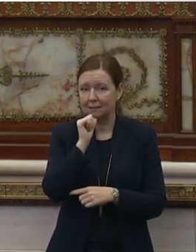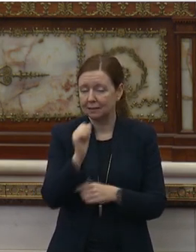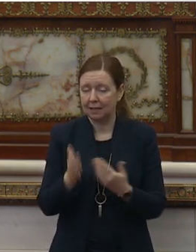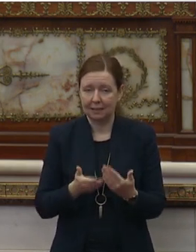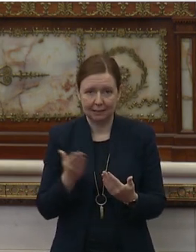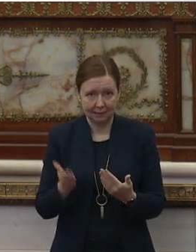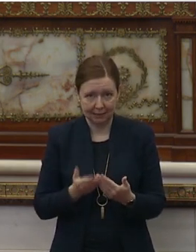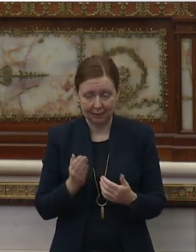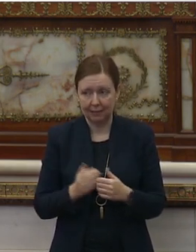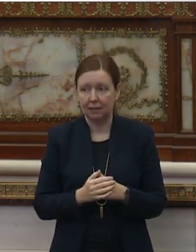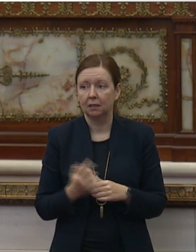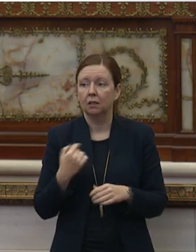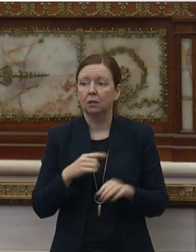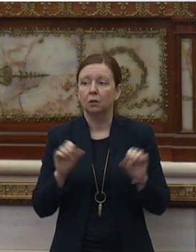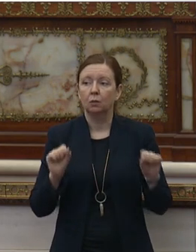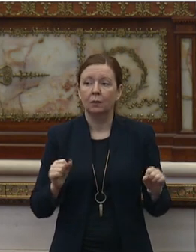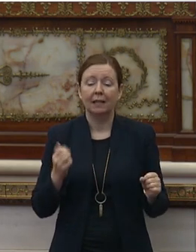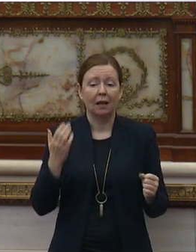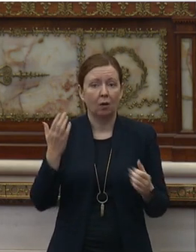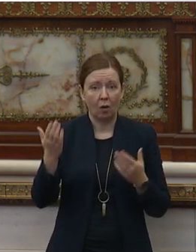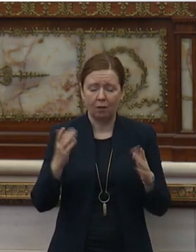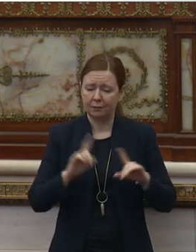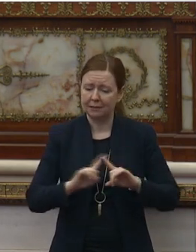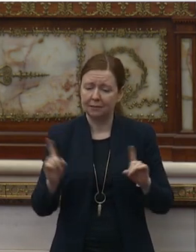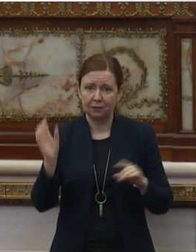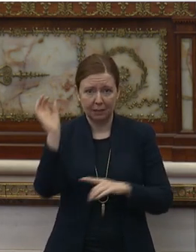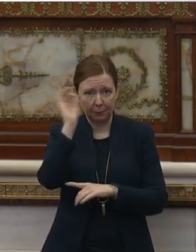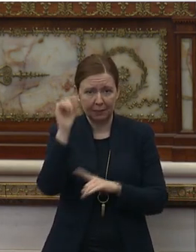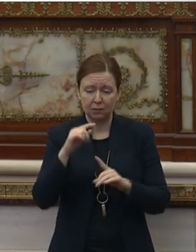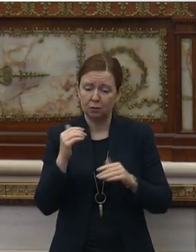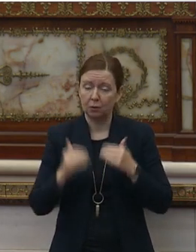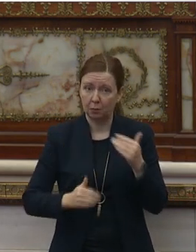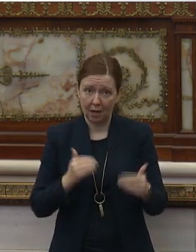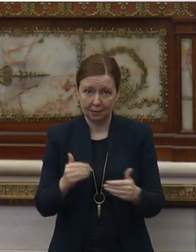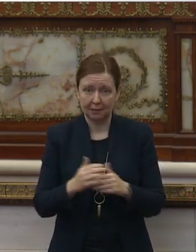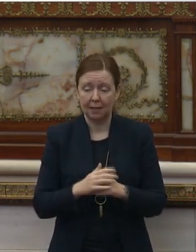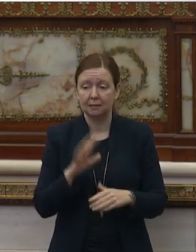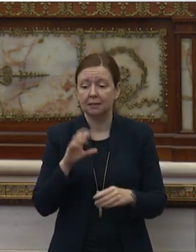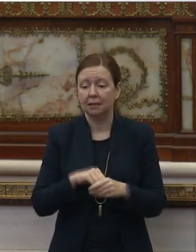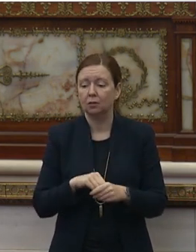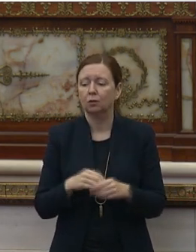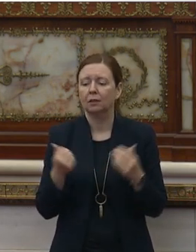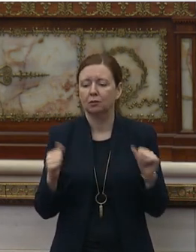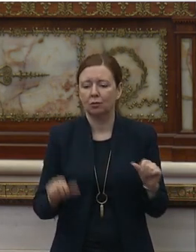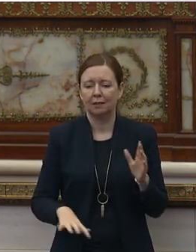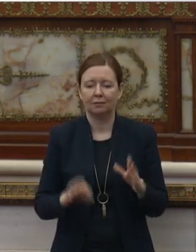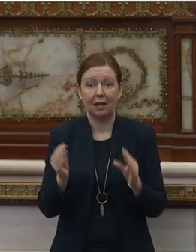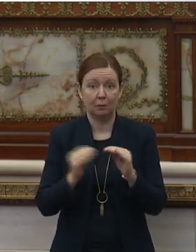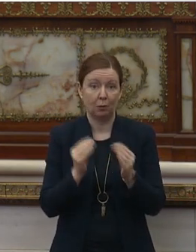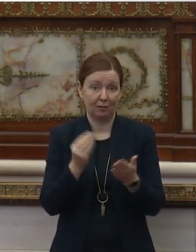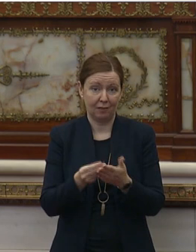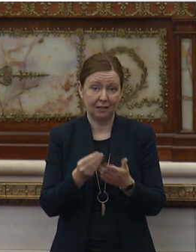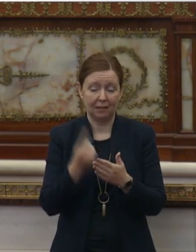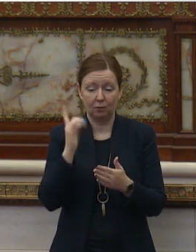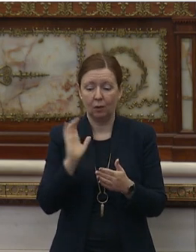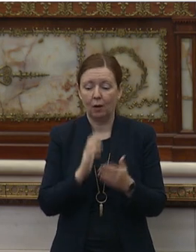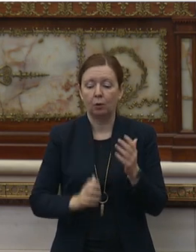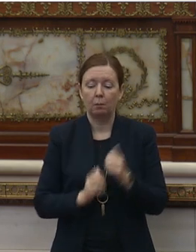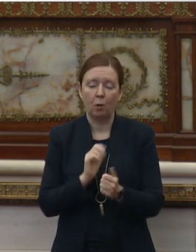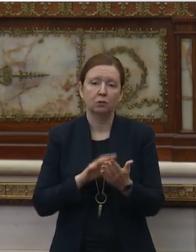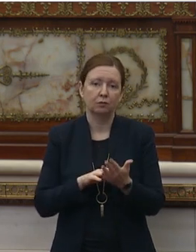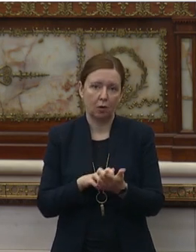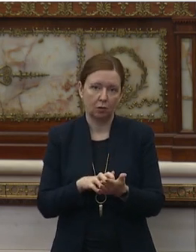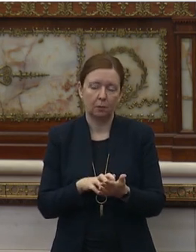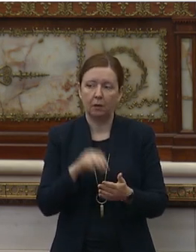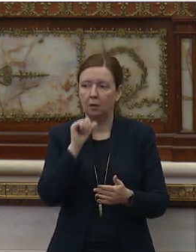easy, but we can offer differing opinions to the process, including trying to find more funding for our most vulnerable